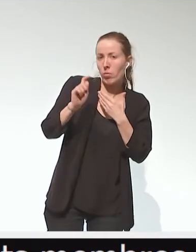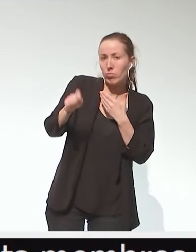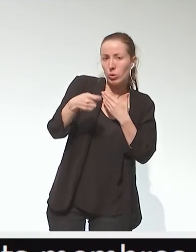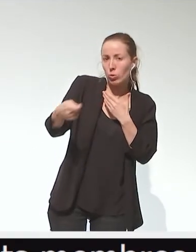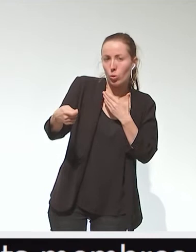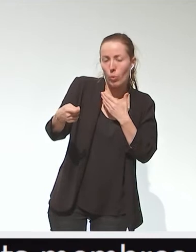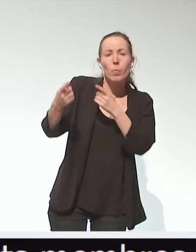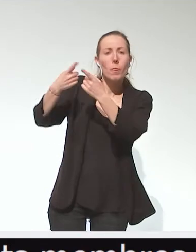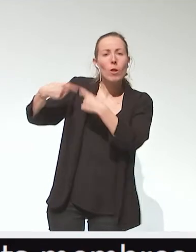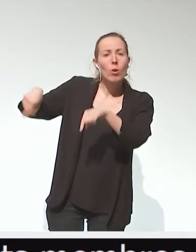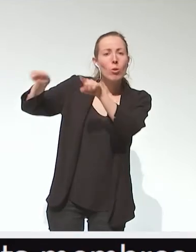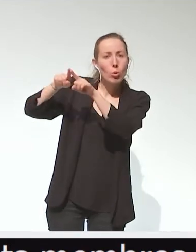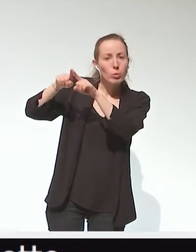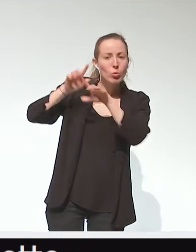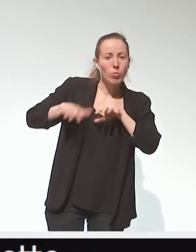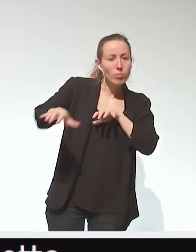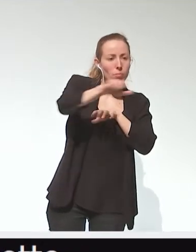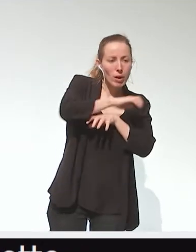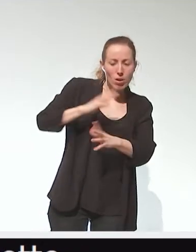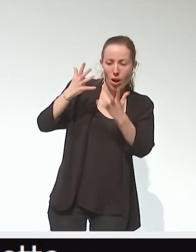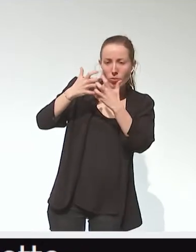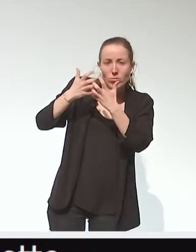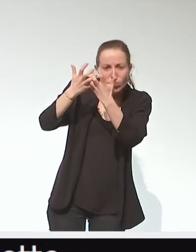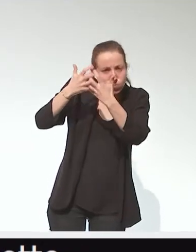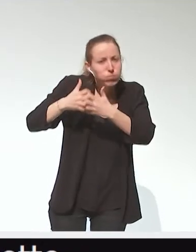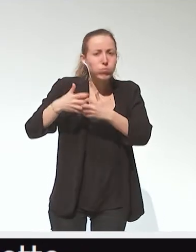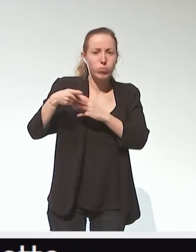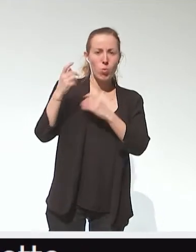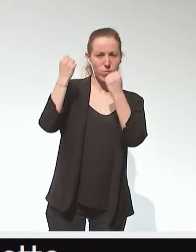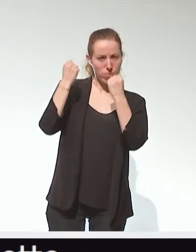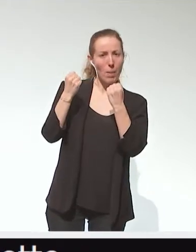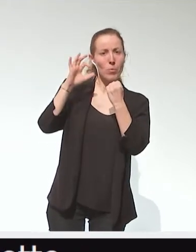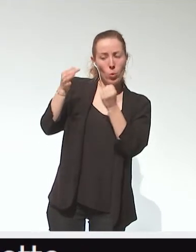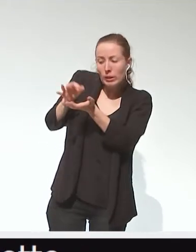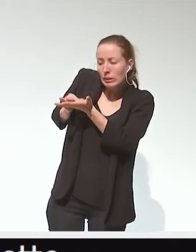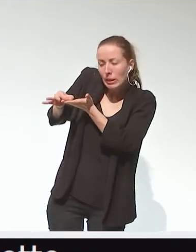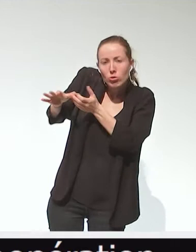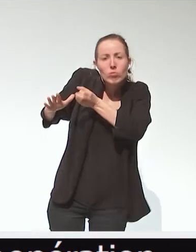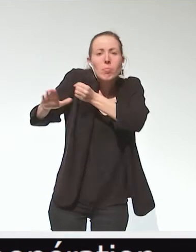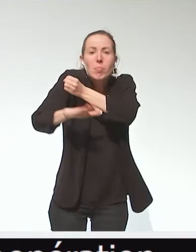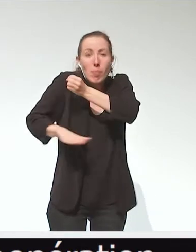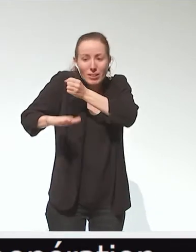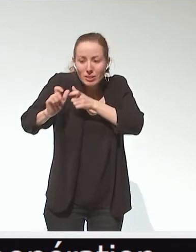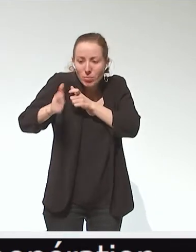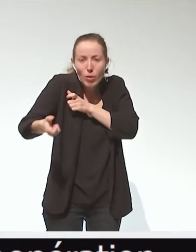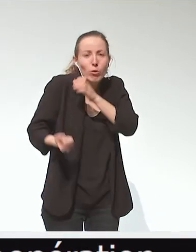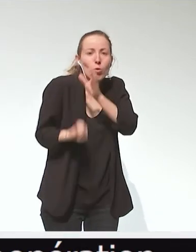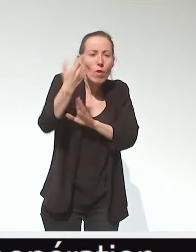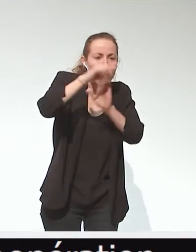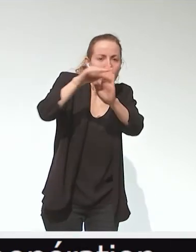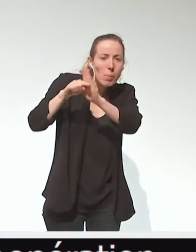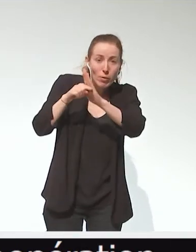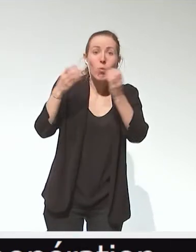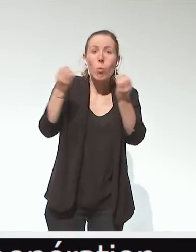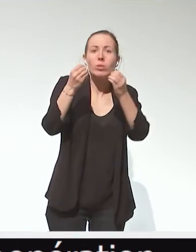Now, in the future, cooperation will increase further between the European Commission and the EU's member state. This strategy is a